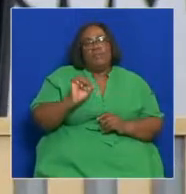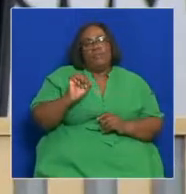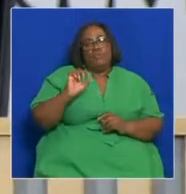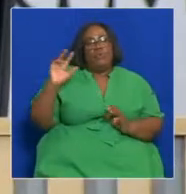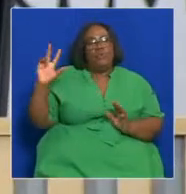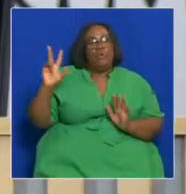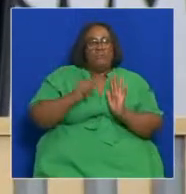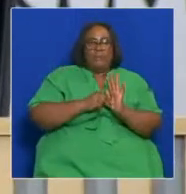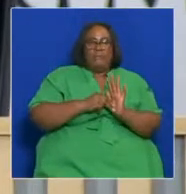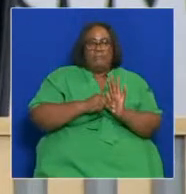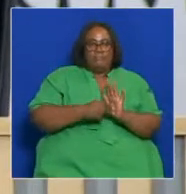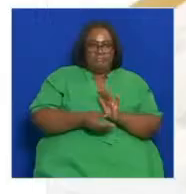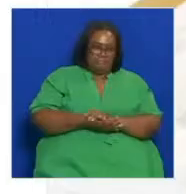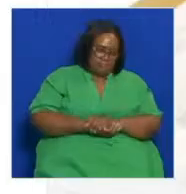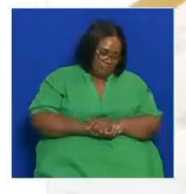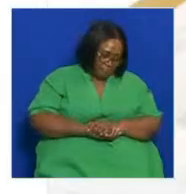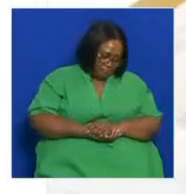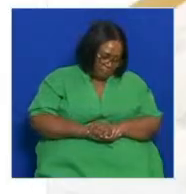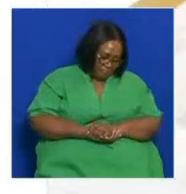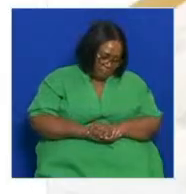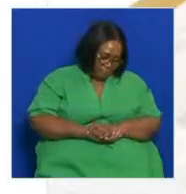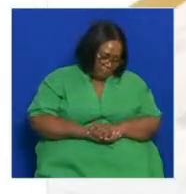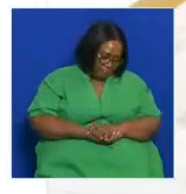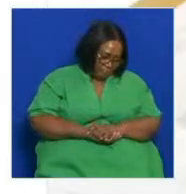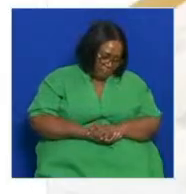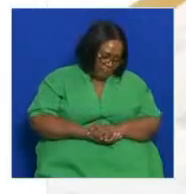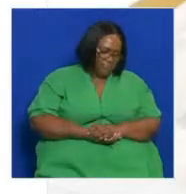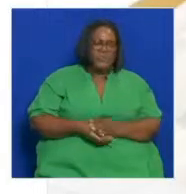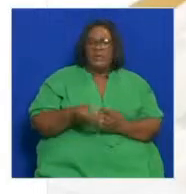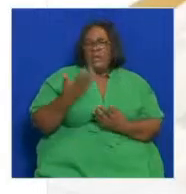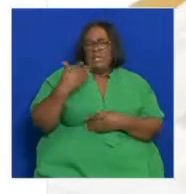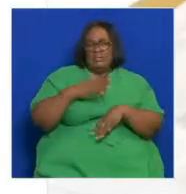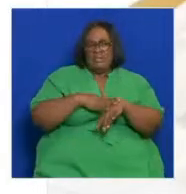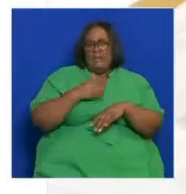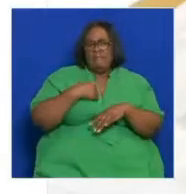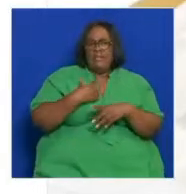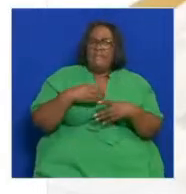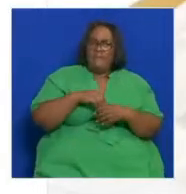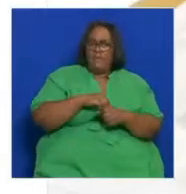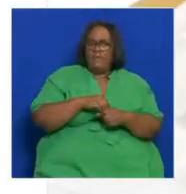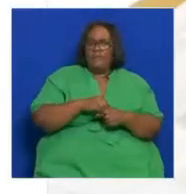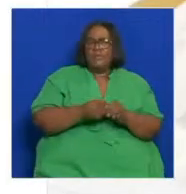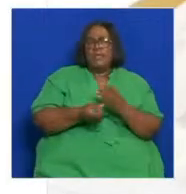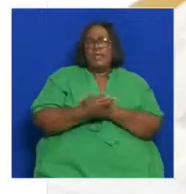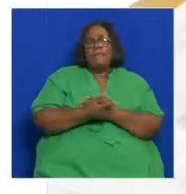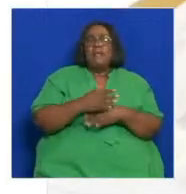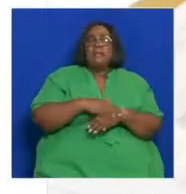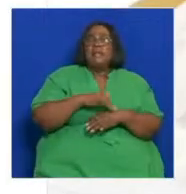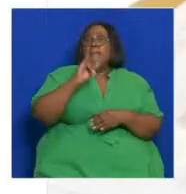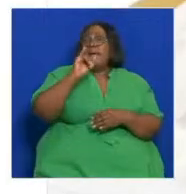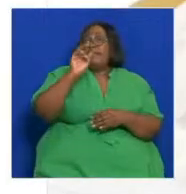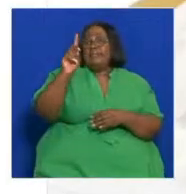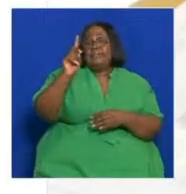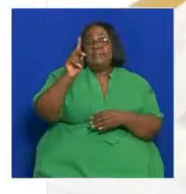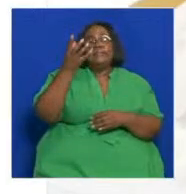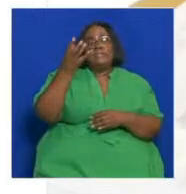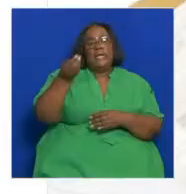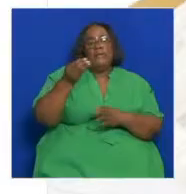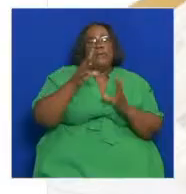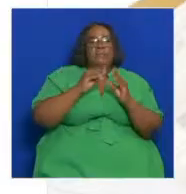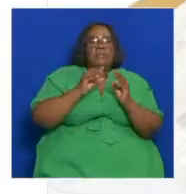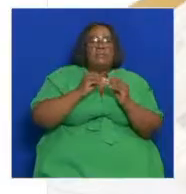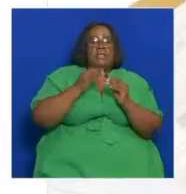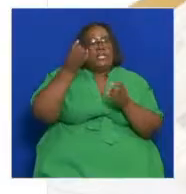The last occasion on which I was involved arose when the ID convened a meeting and informed us